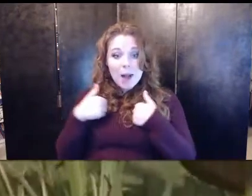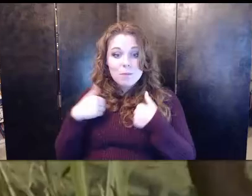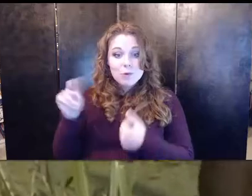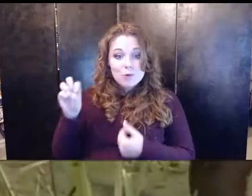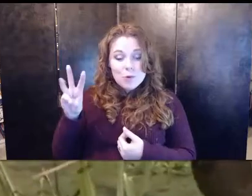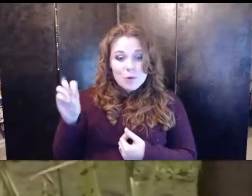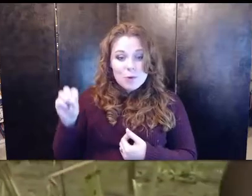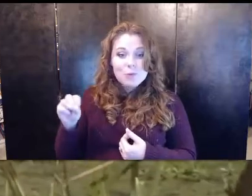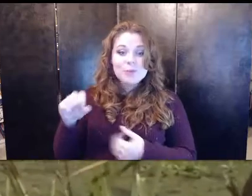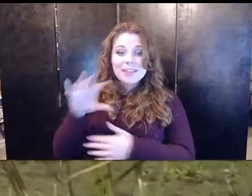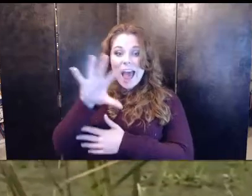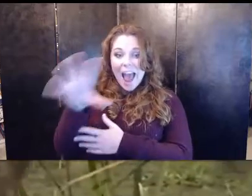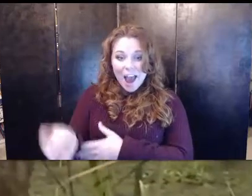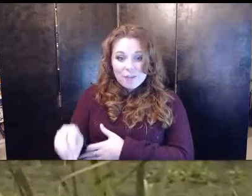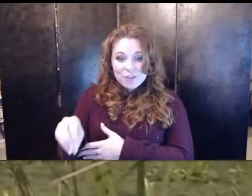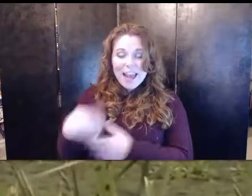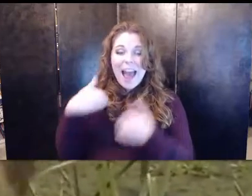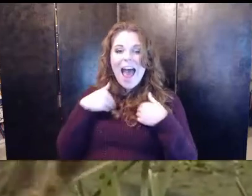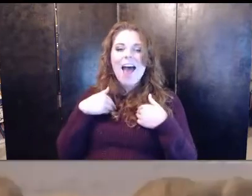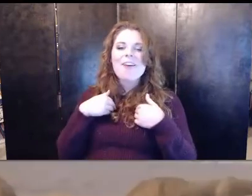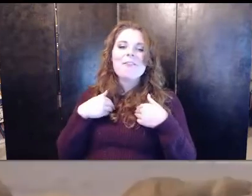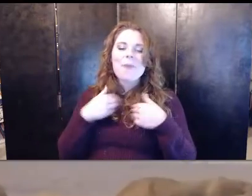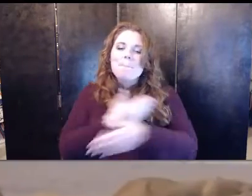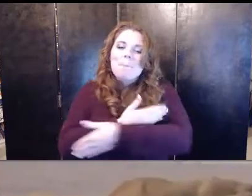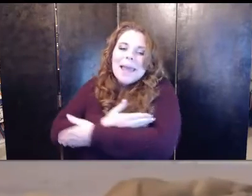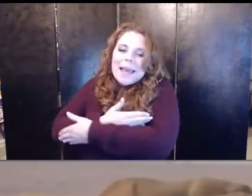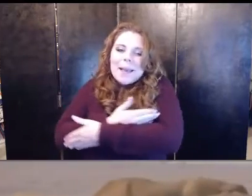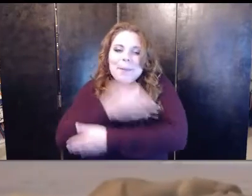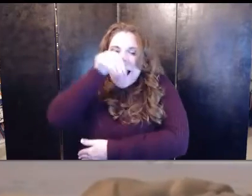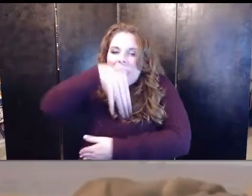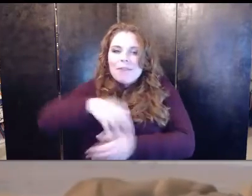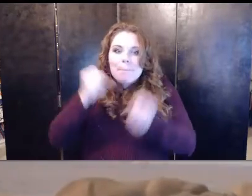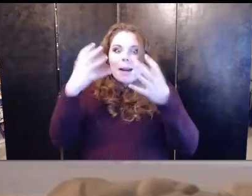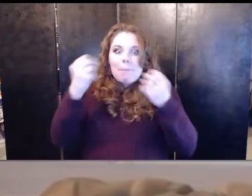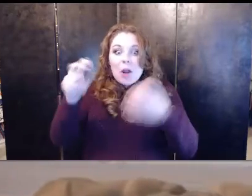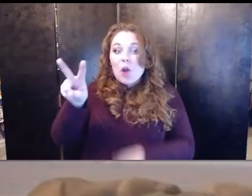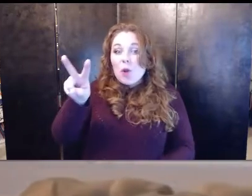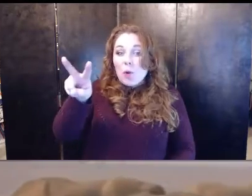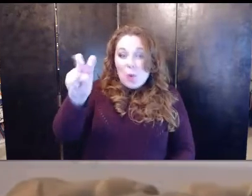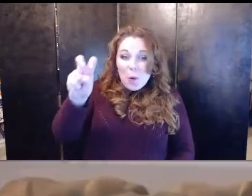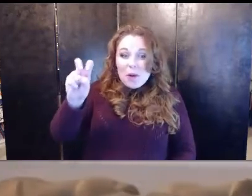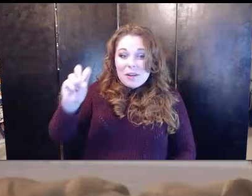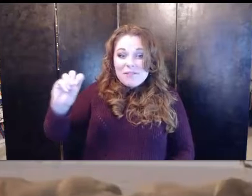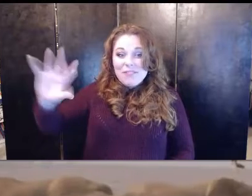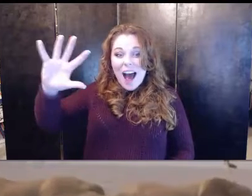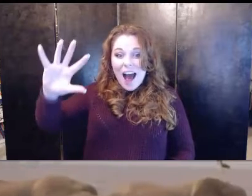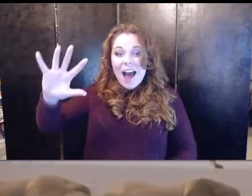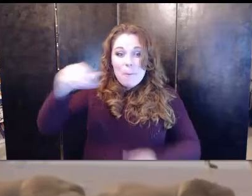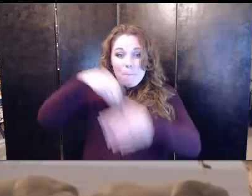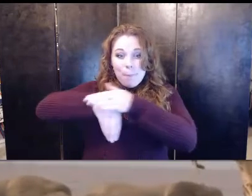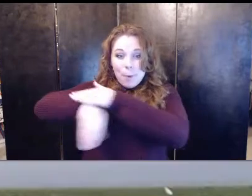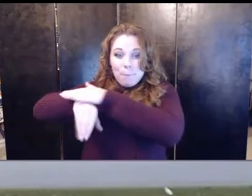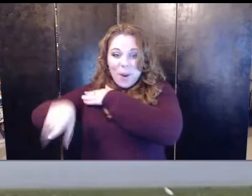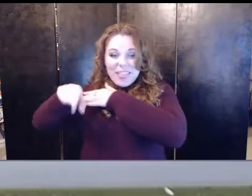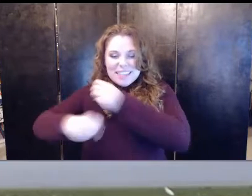is reporting an elephant baby boom. 205 elephant calves have been born this year.